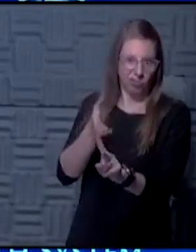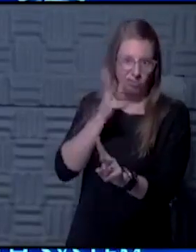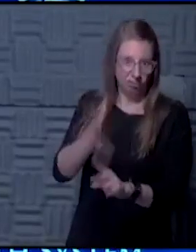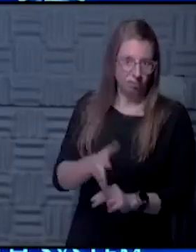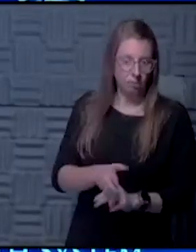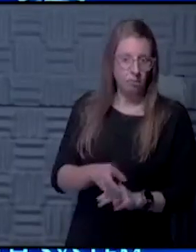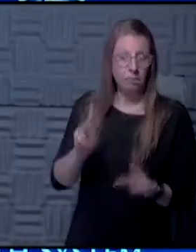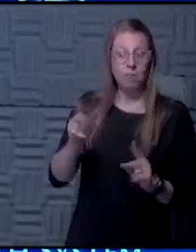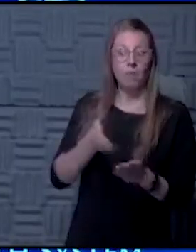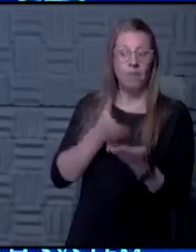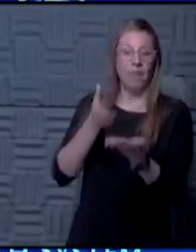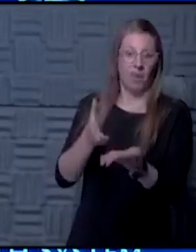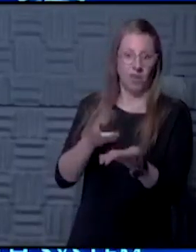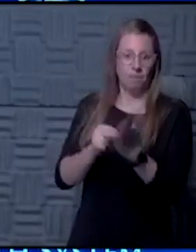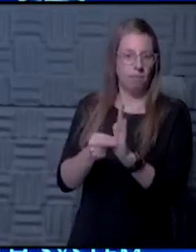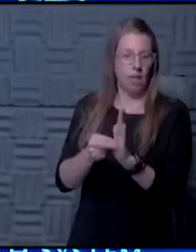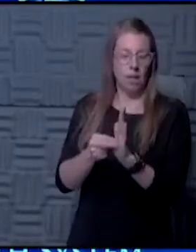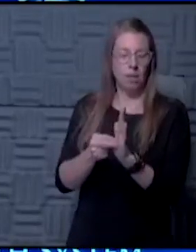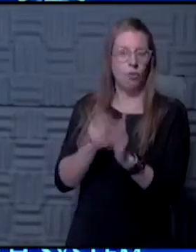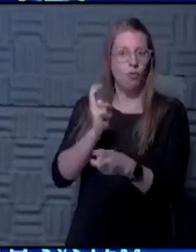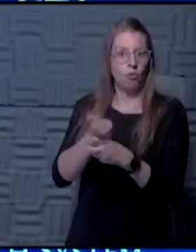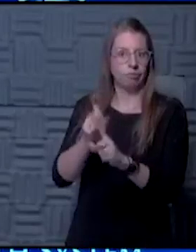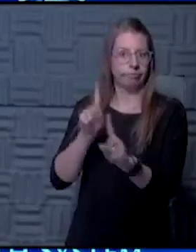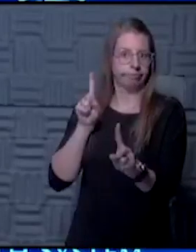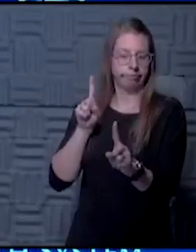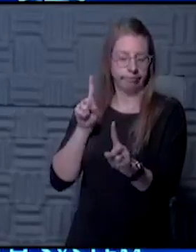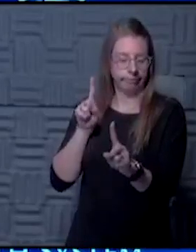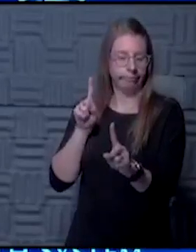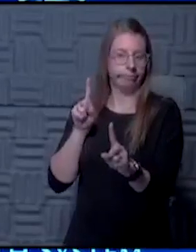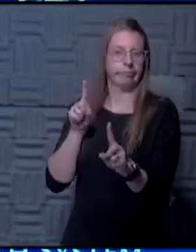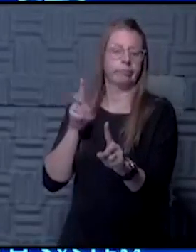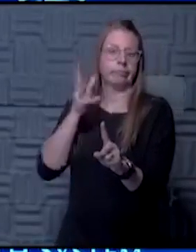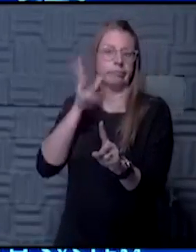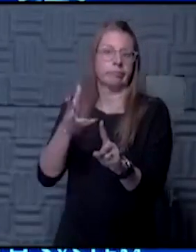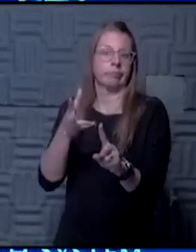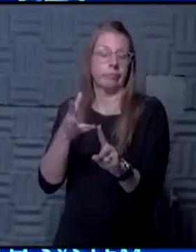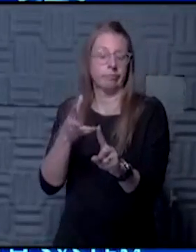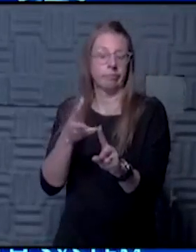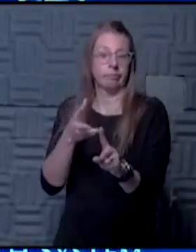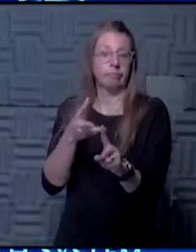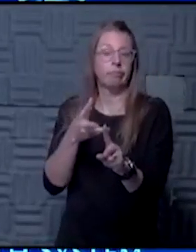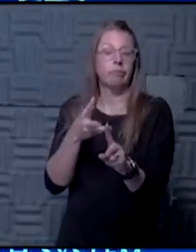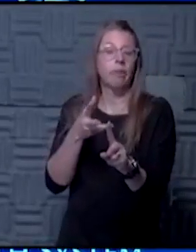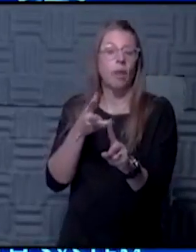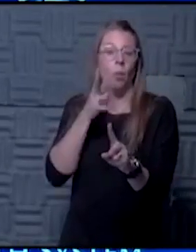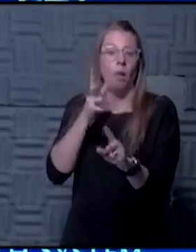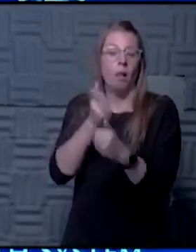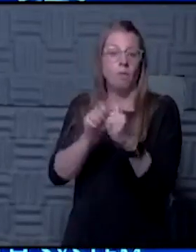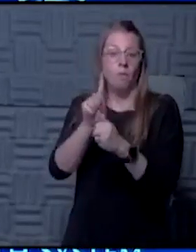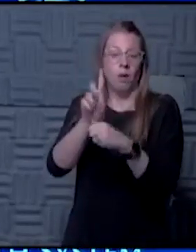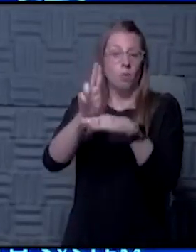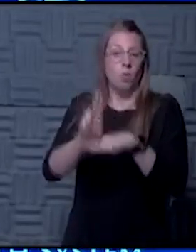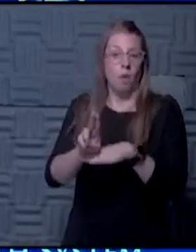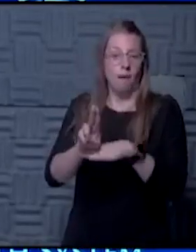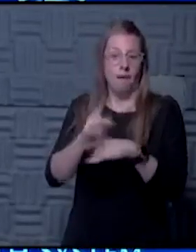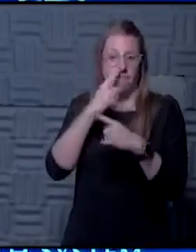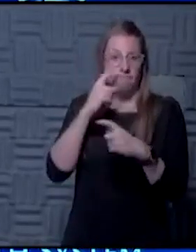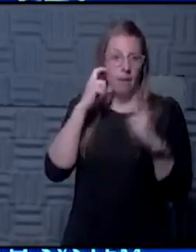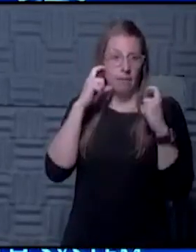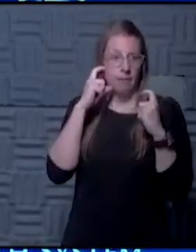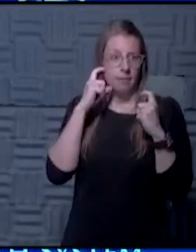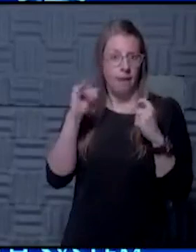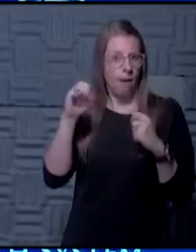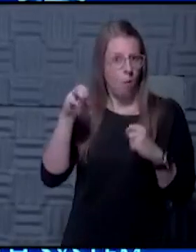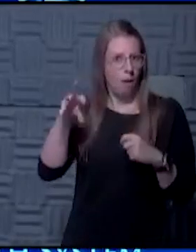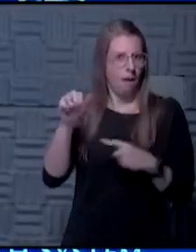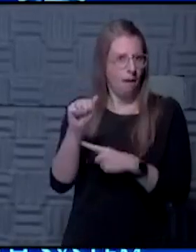there are people there, it's going to be harder to distance. And is everybody going to wear a mask? I don't think Iowa has a masking